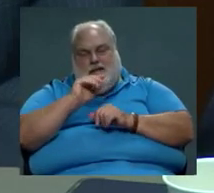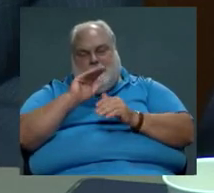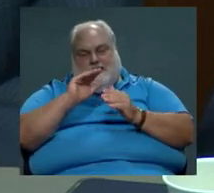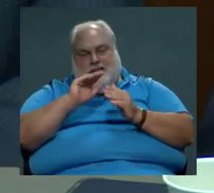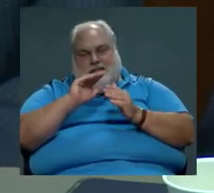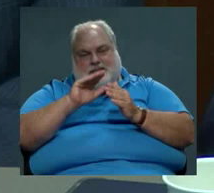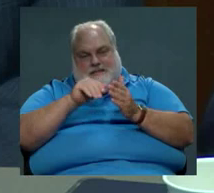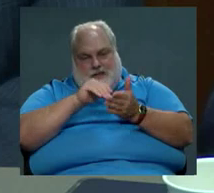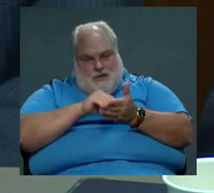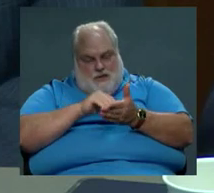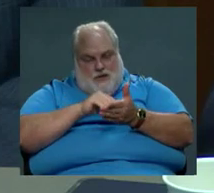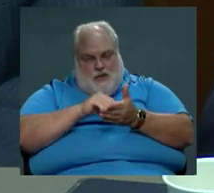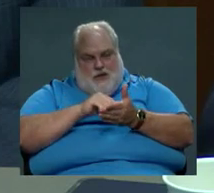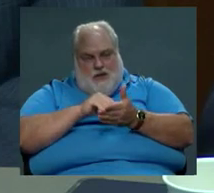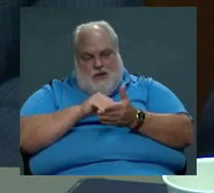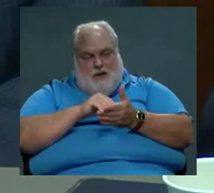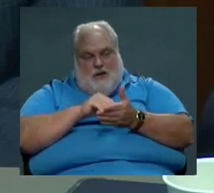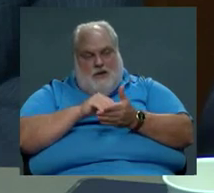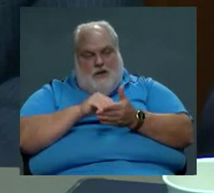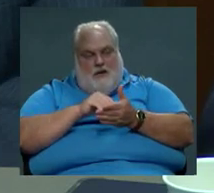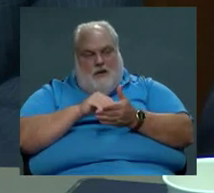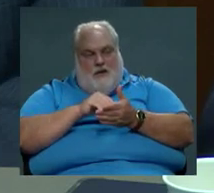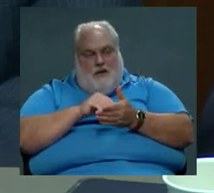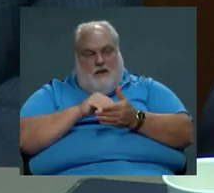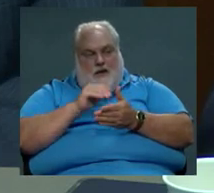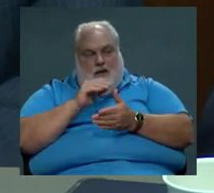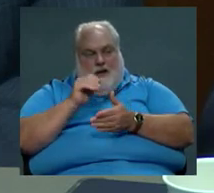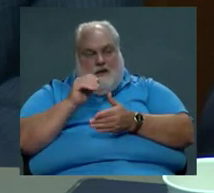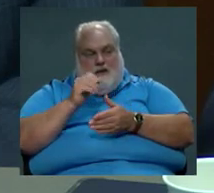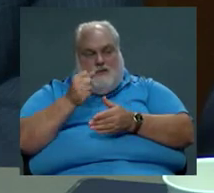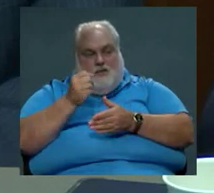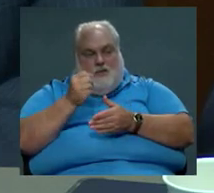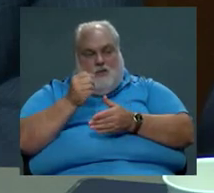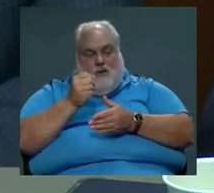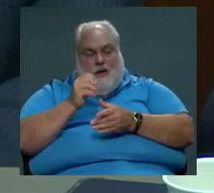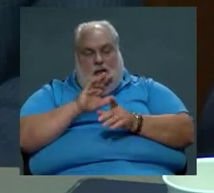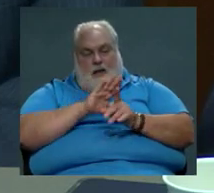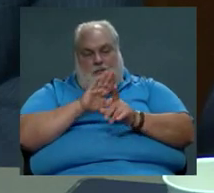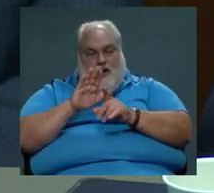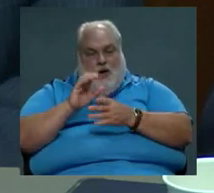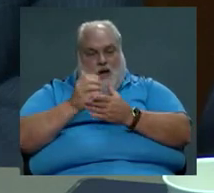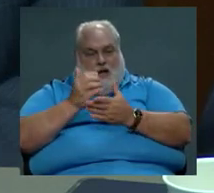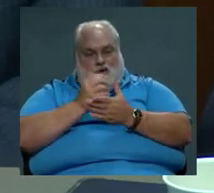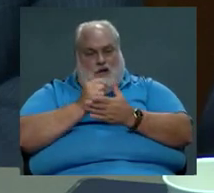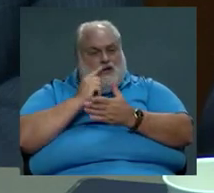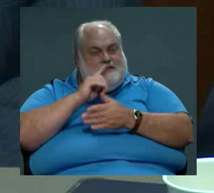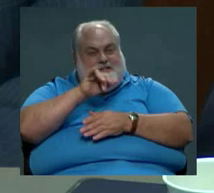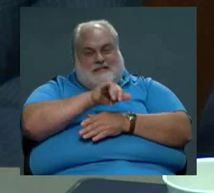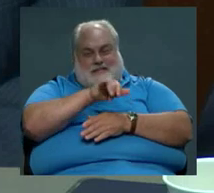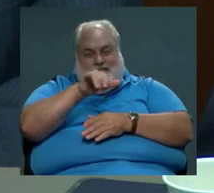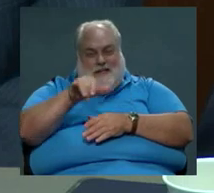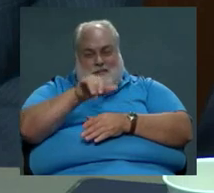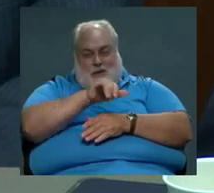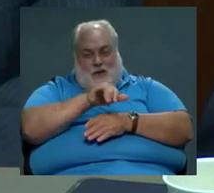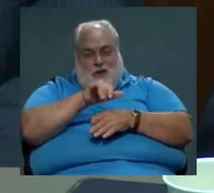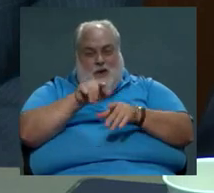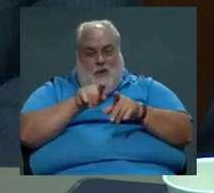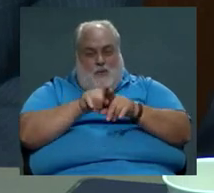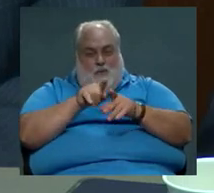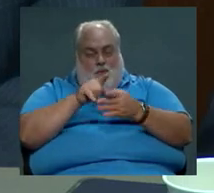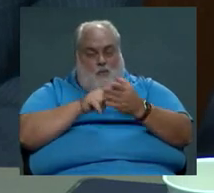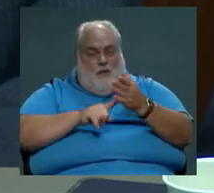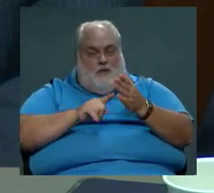not city employees. And so, again, the contracts are very similar in nature as far as what the